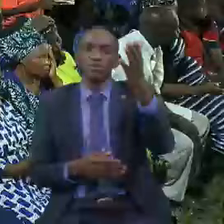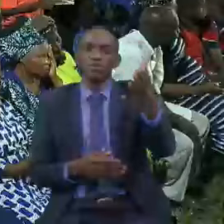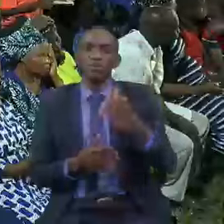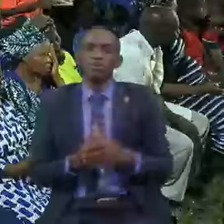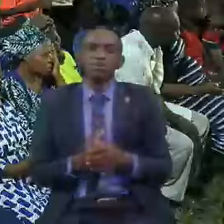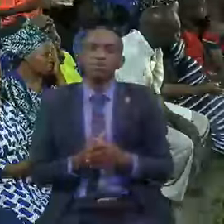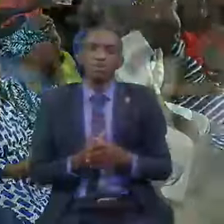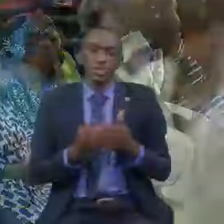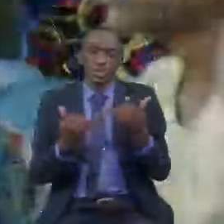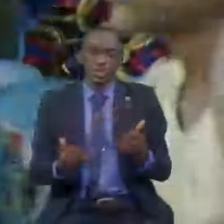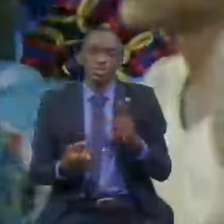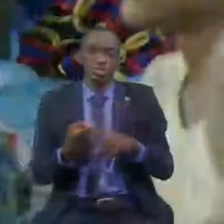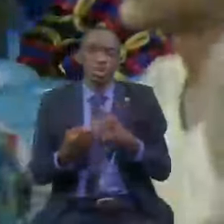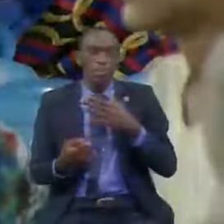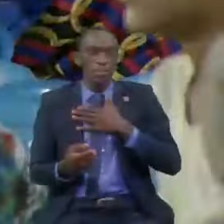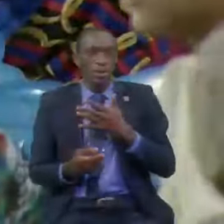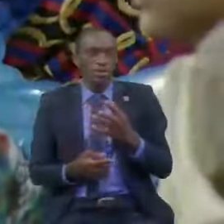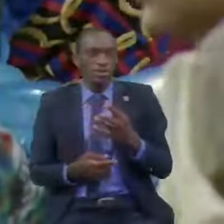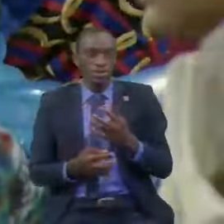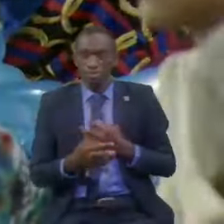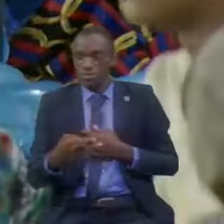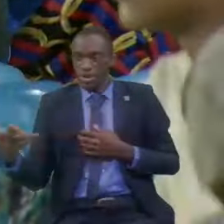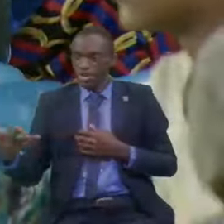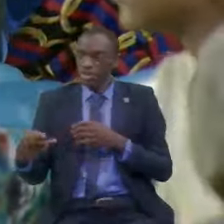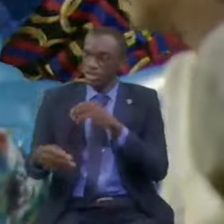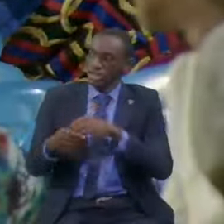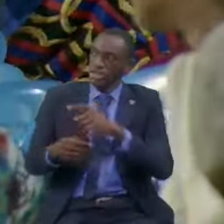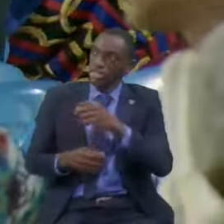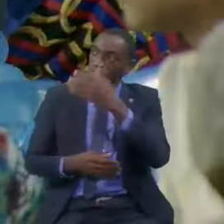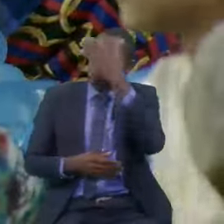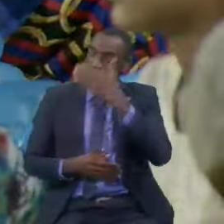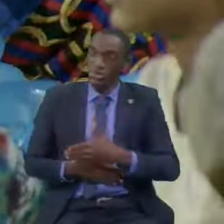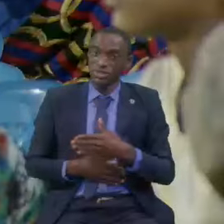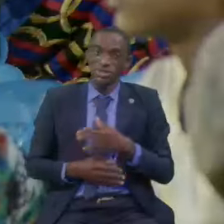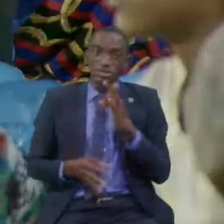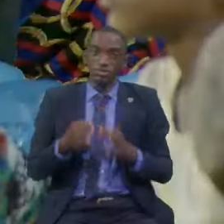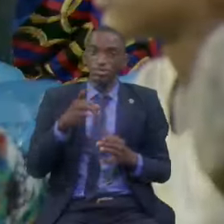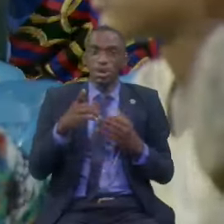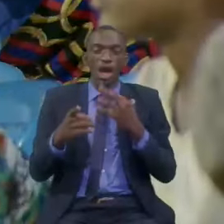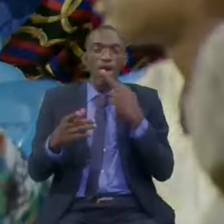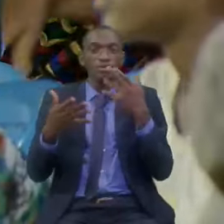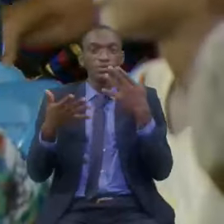right, in the front, if you are true, let the supervisors raise the flag.